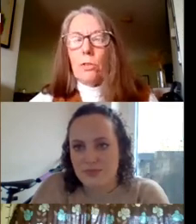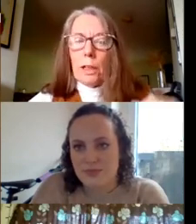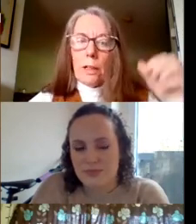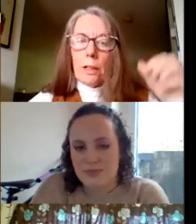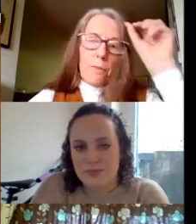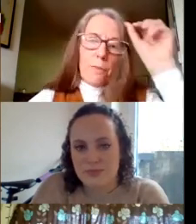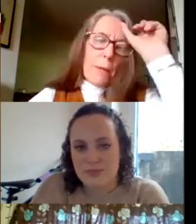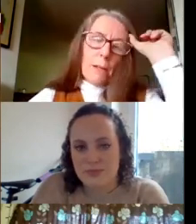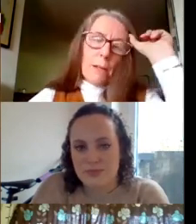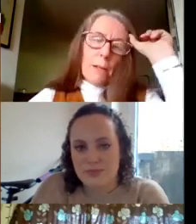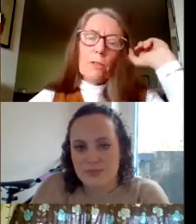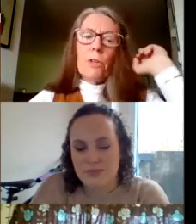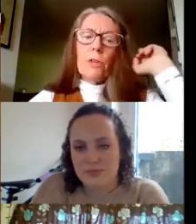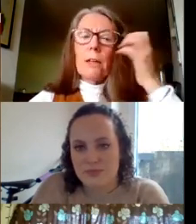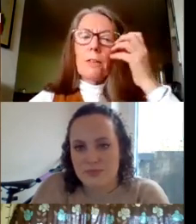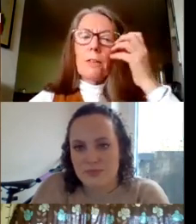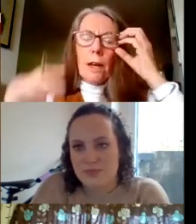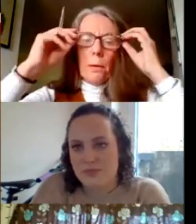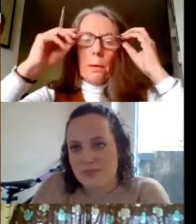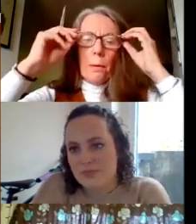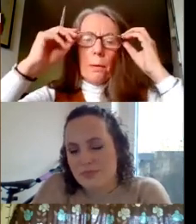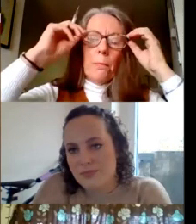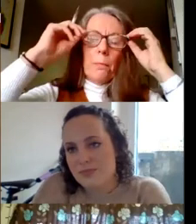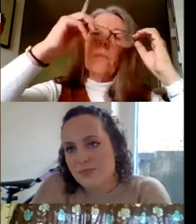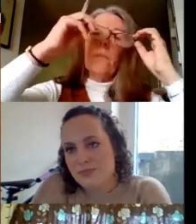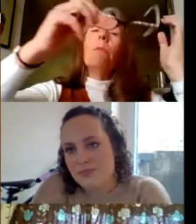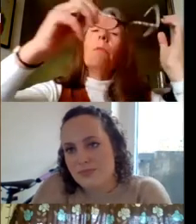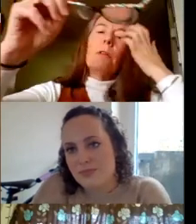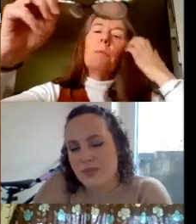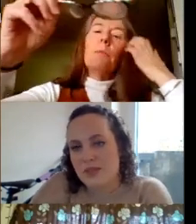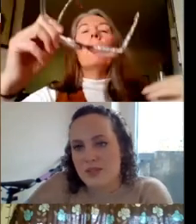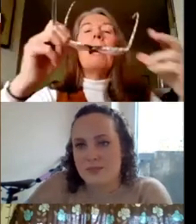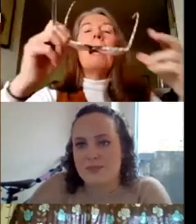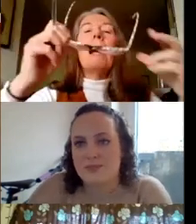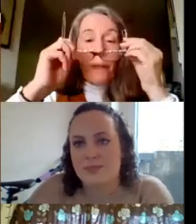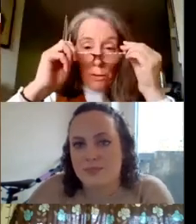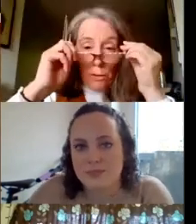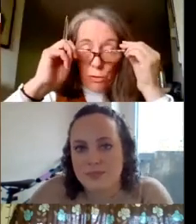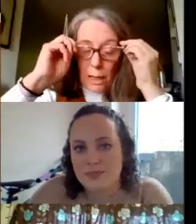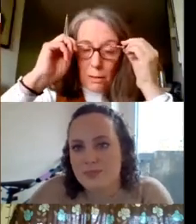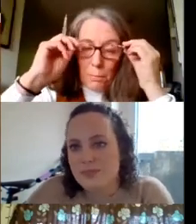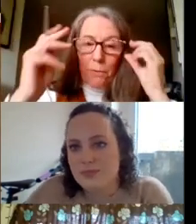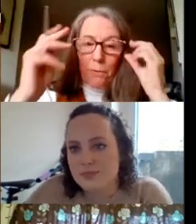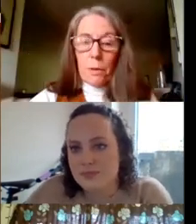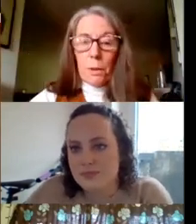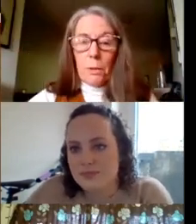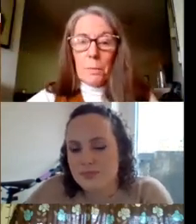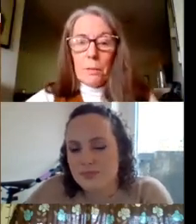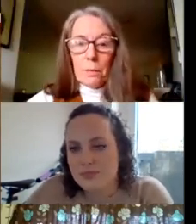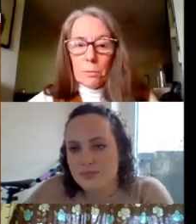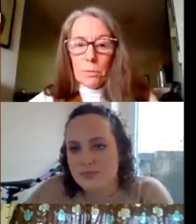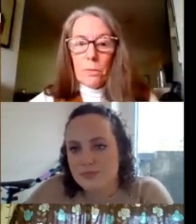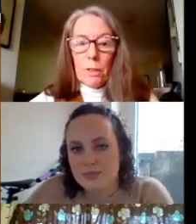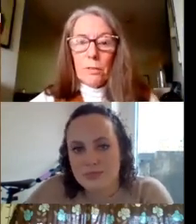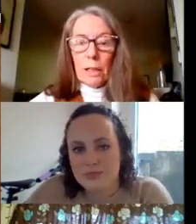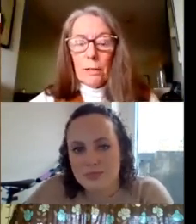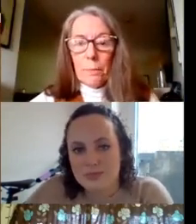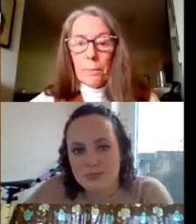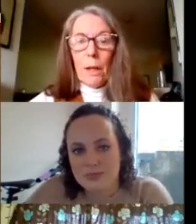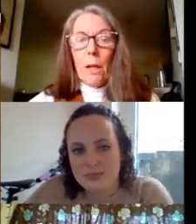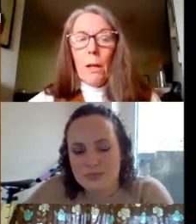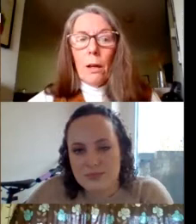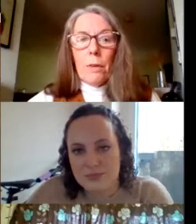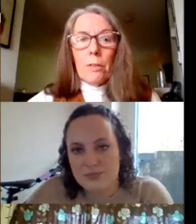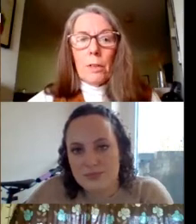and usually for men in the trade that what had been their trade before they were committed to the